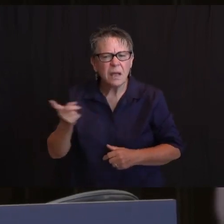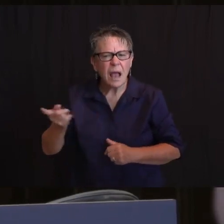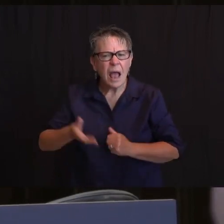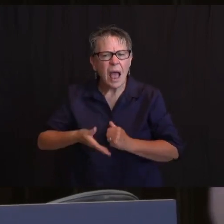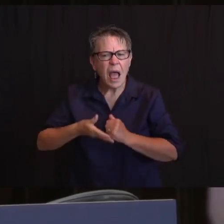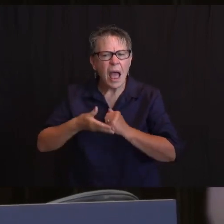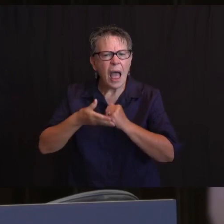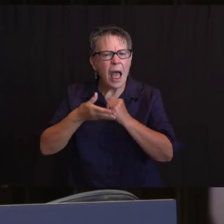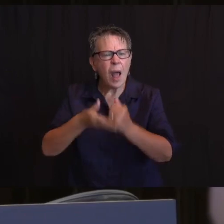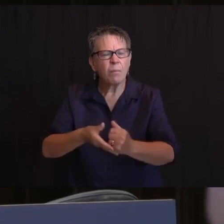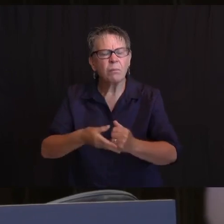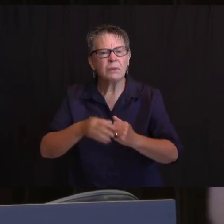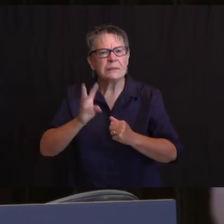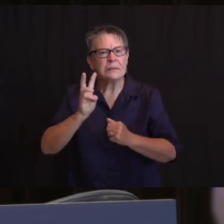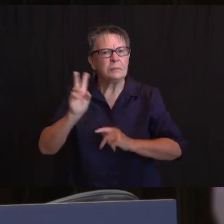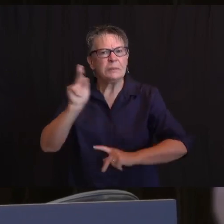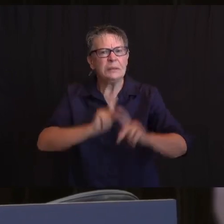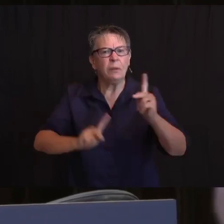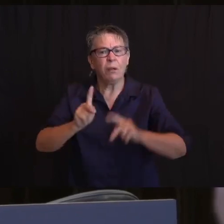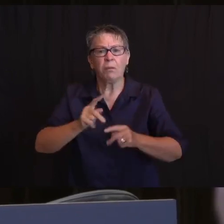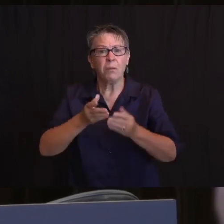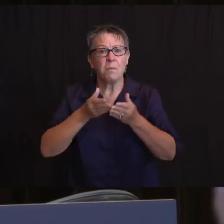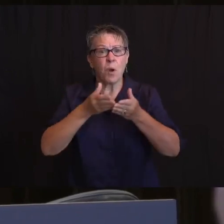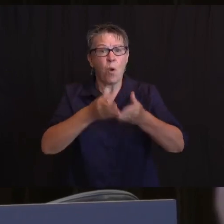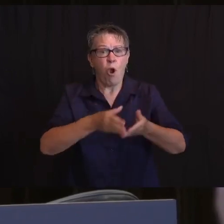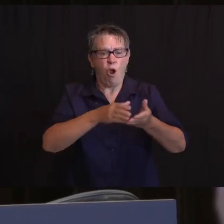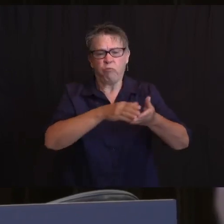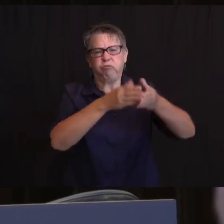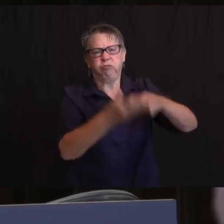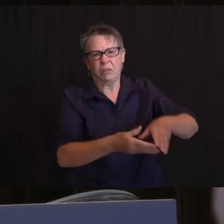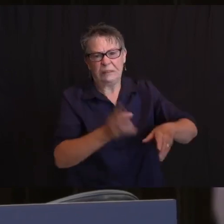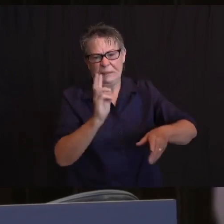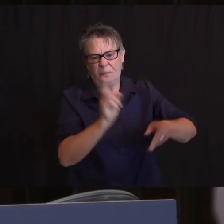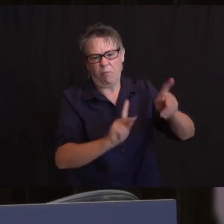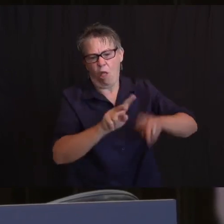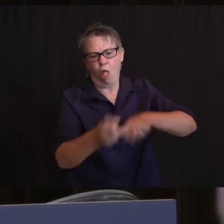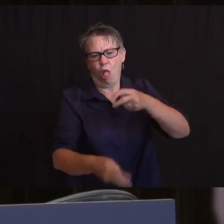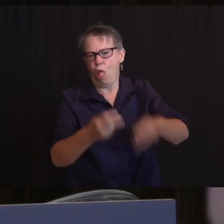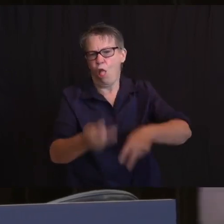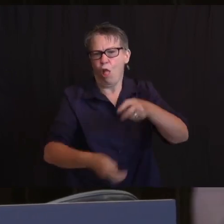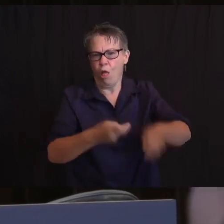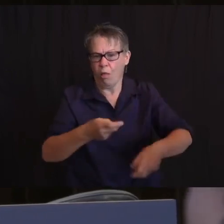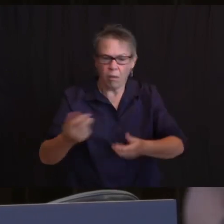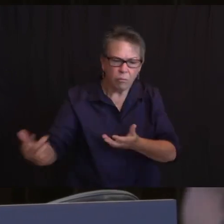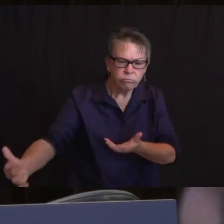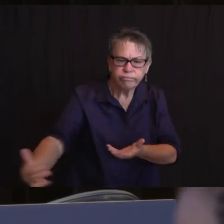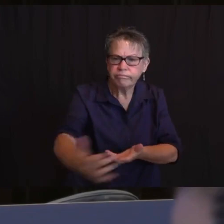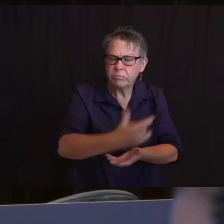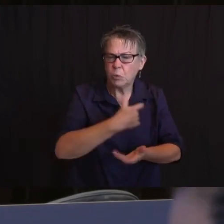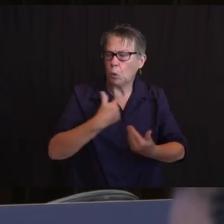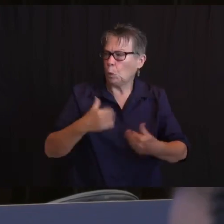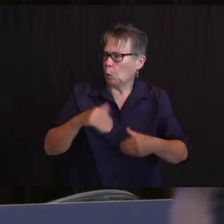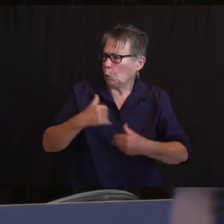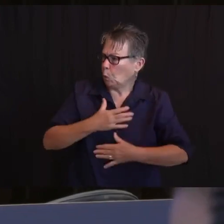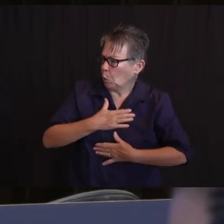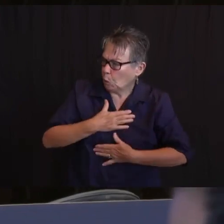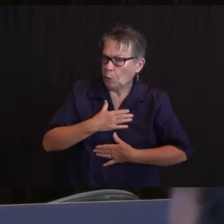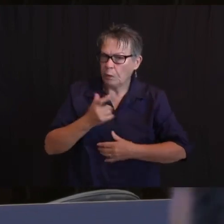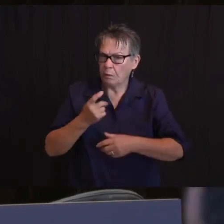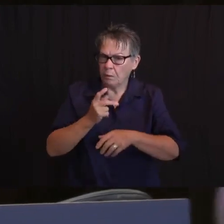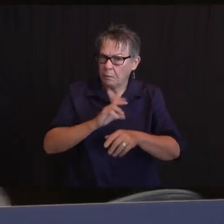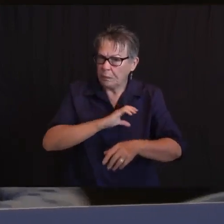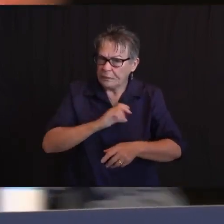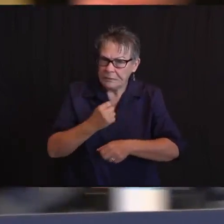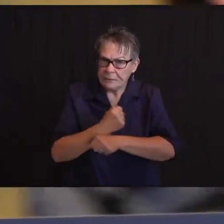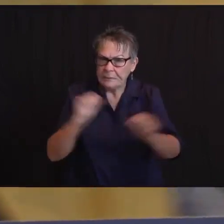of those 6 persons was actually underwater when they got there, and she came up for air. But just another example of extraordinary